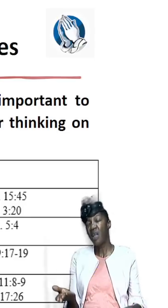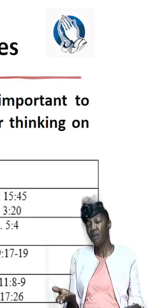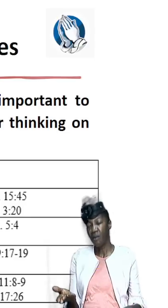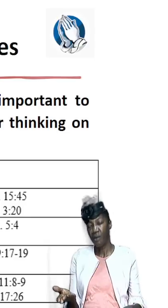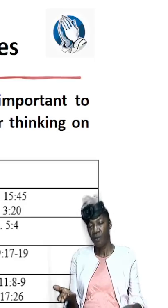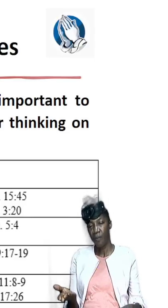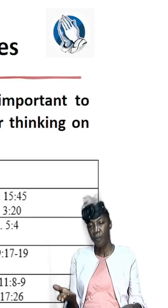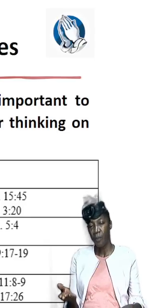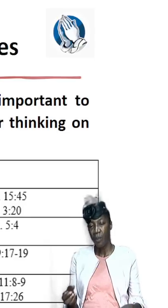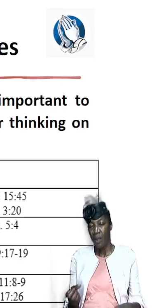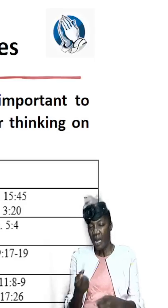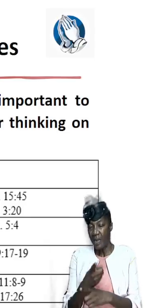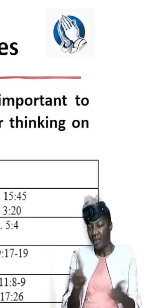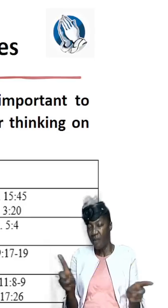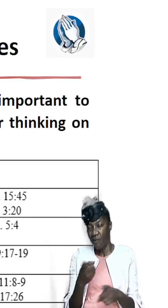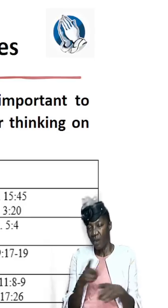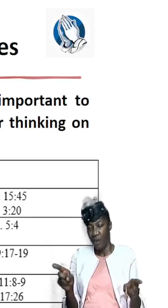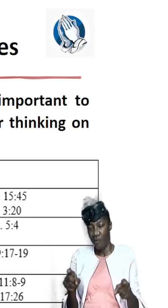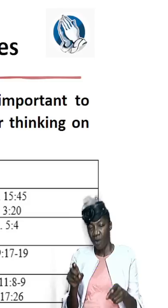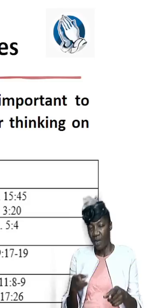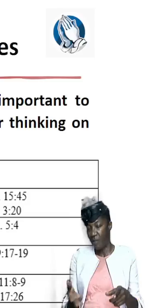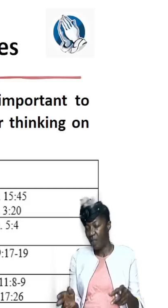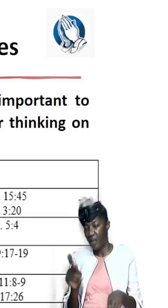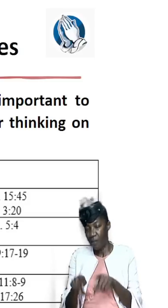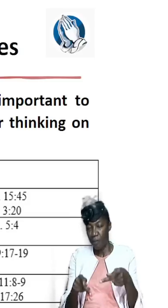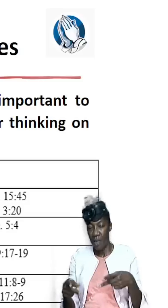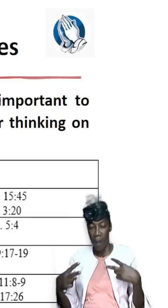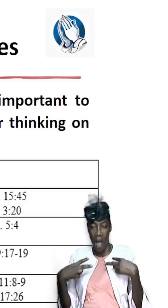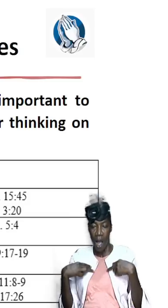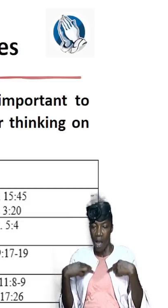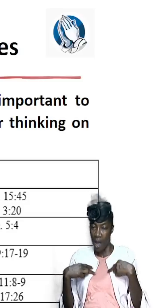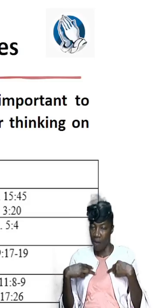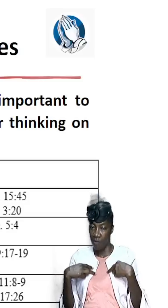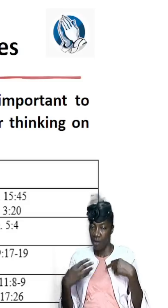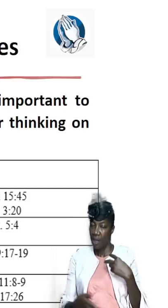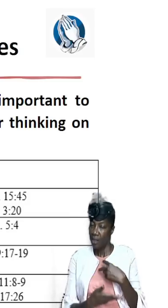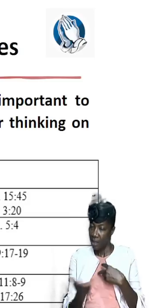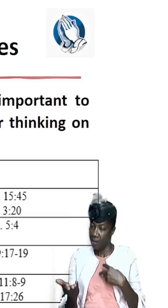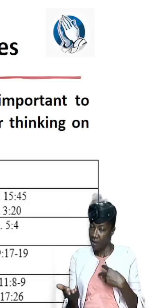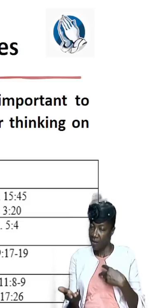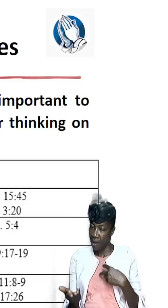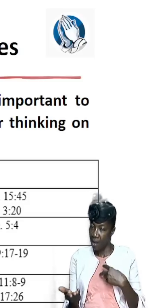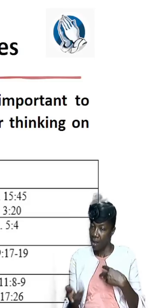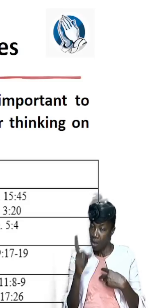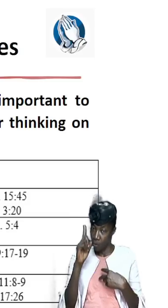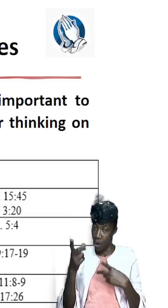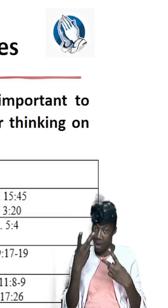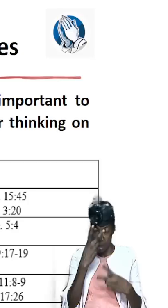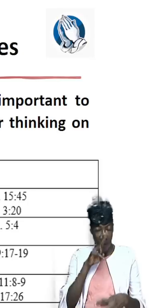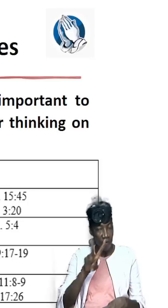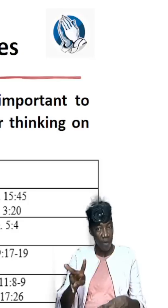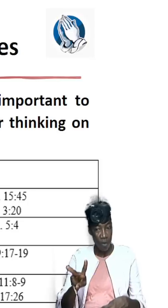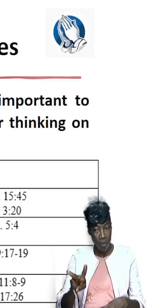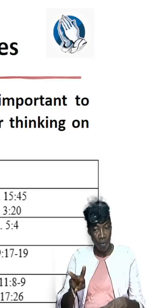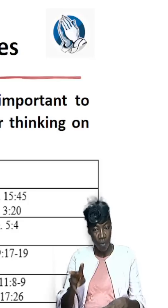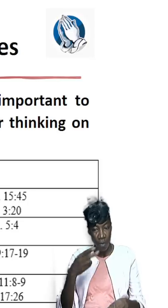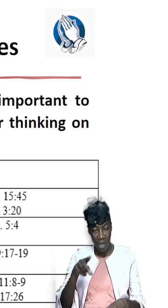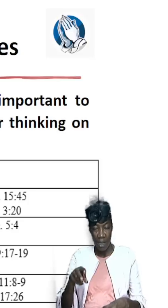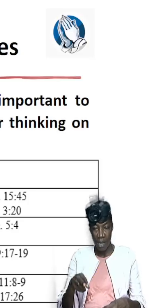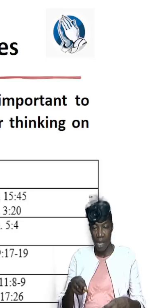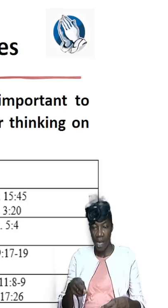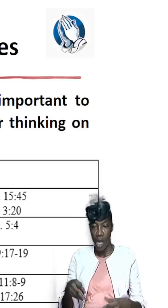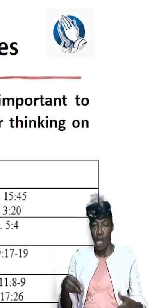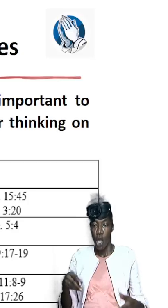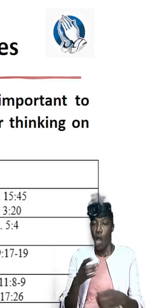many perspectives that people have, because there is a particular view that in the